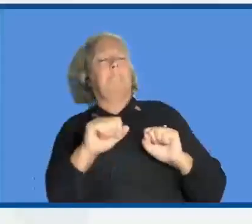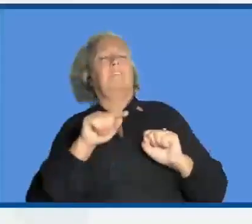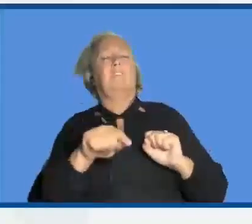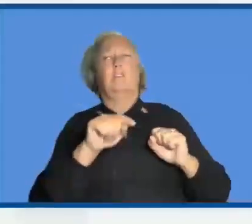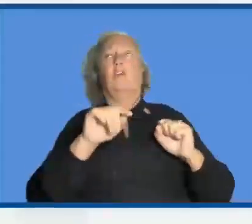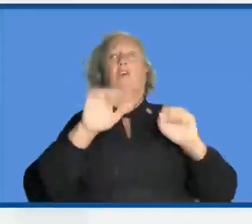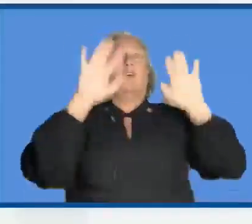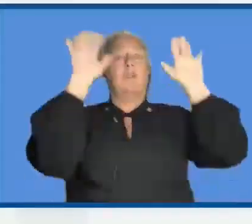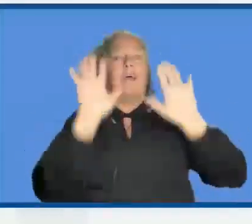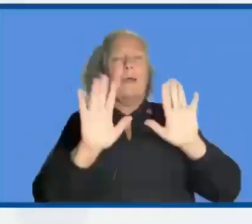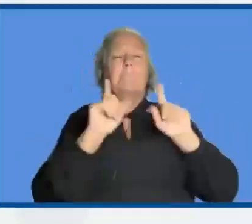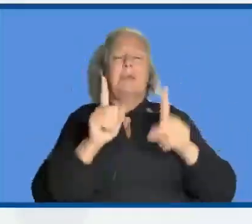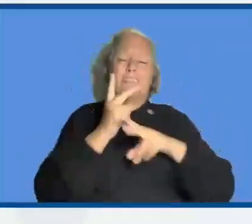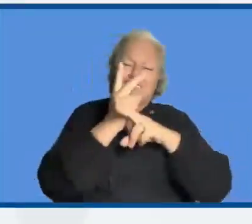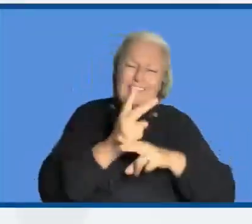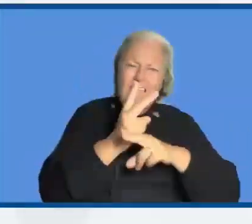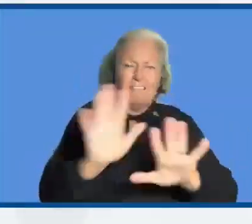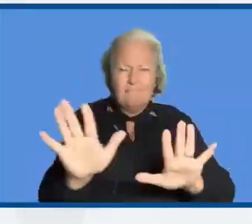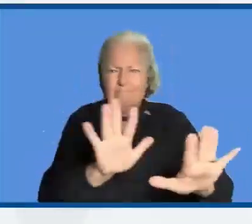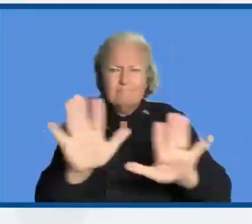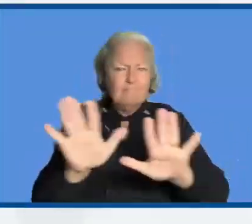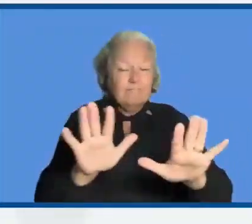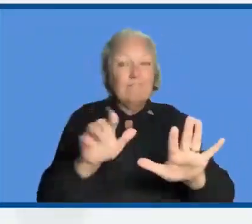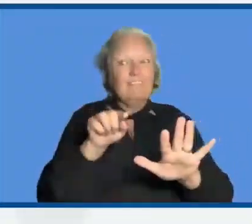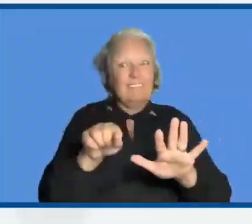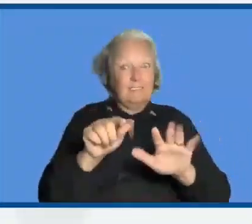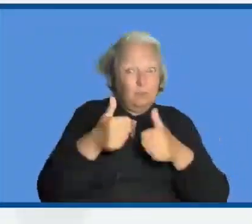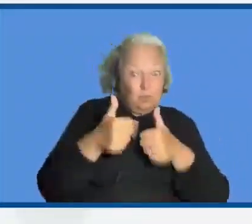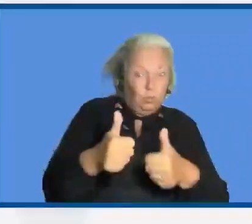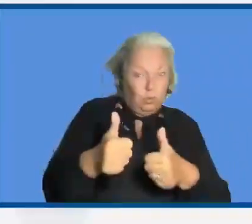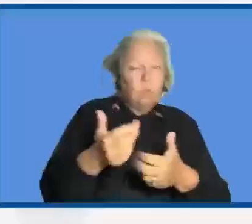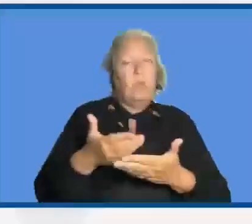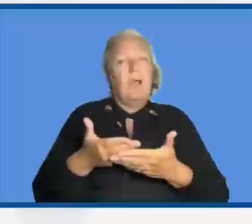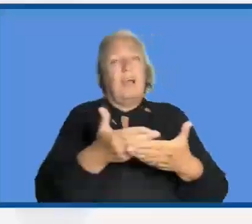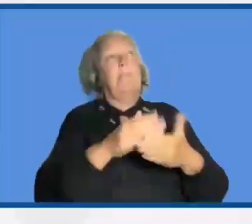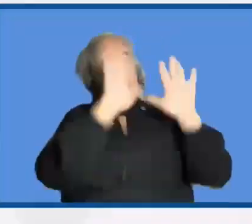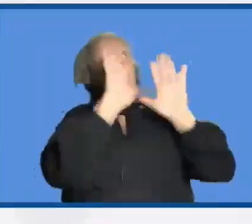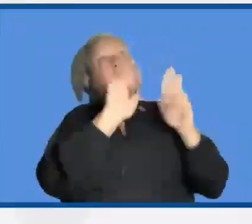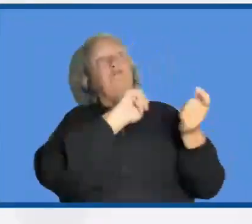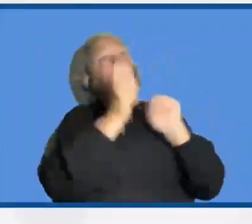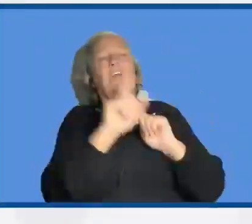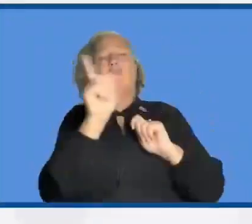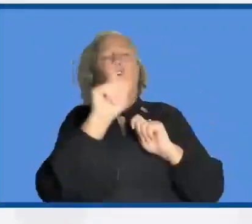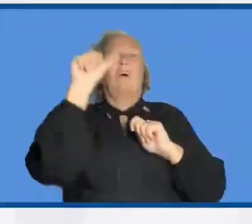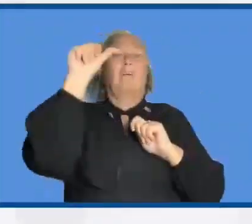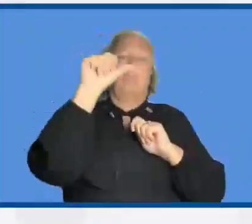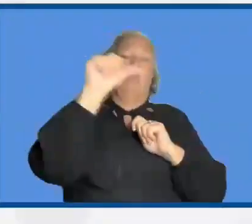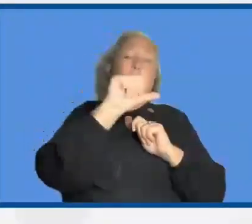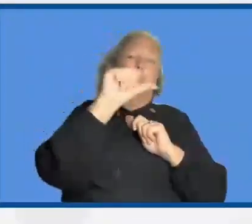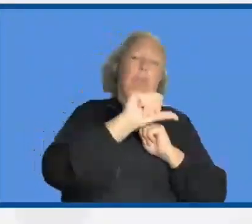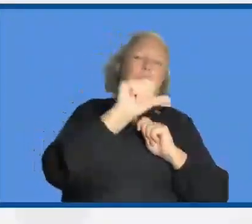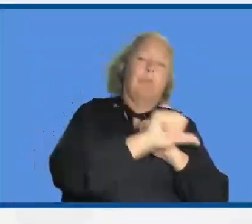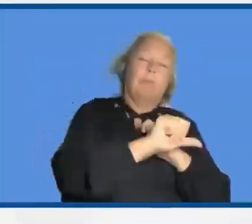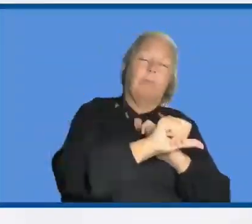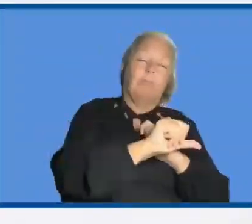of that in order to help make sure that climate change does not get worse. So our